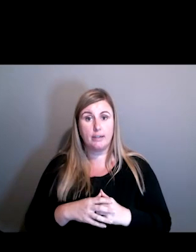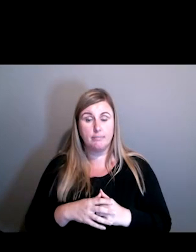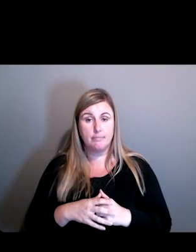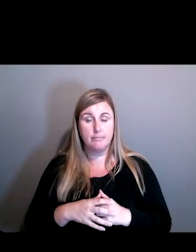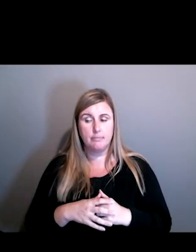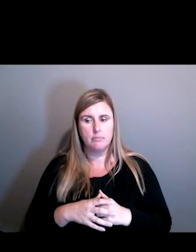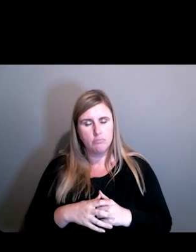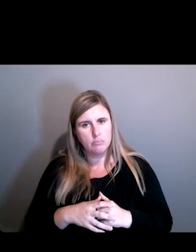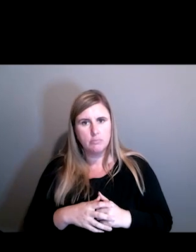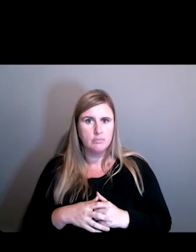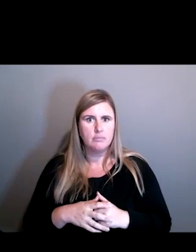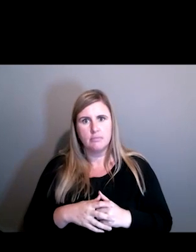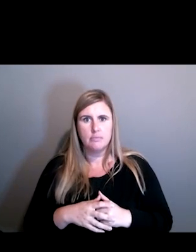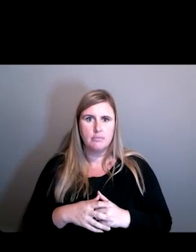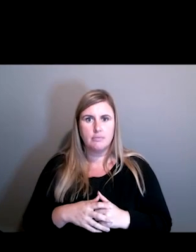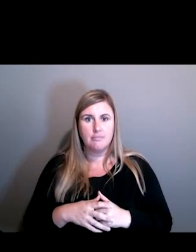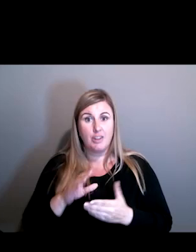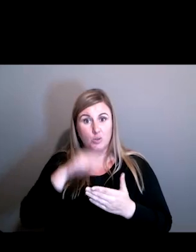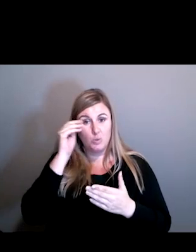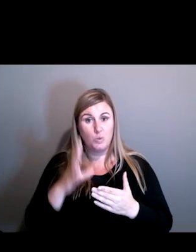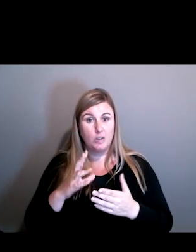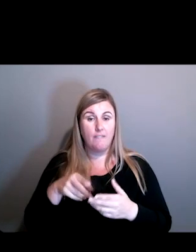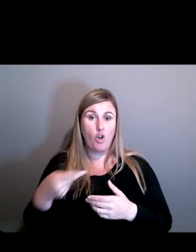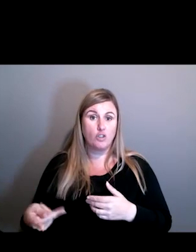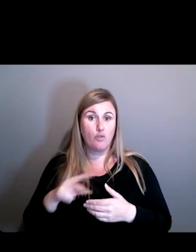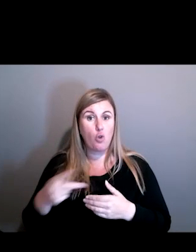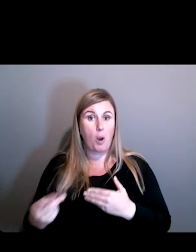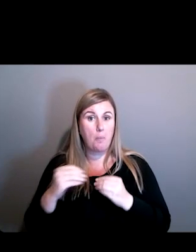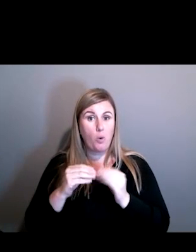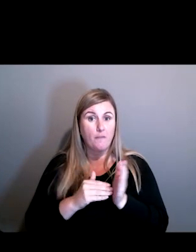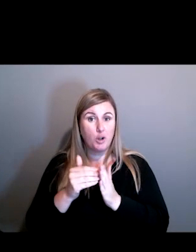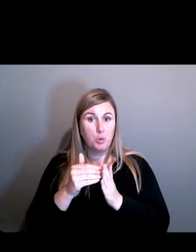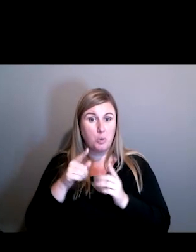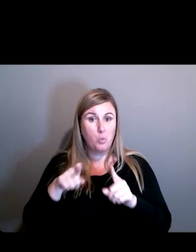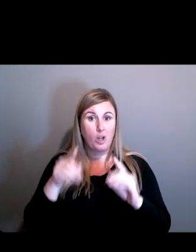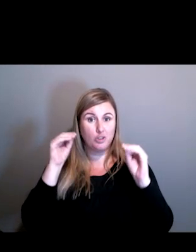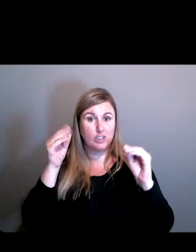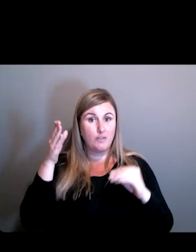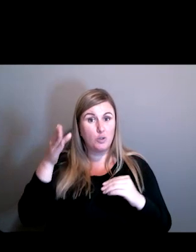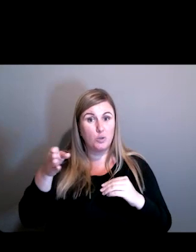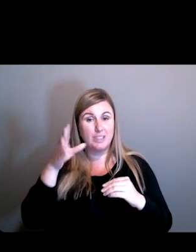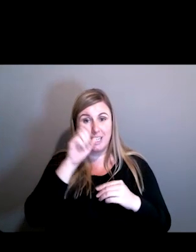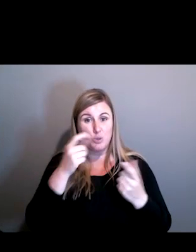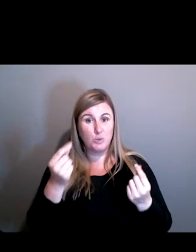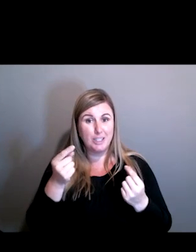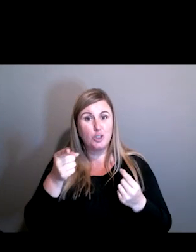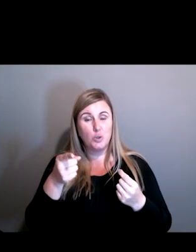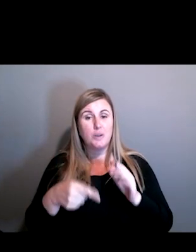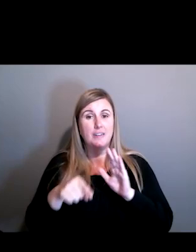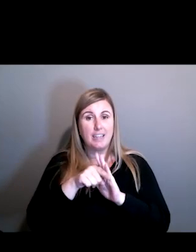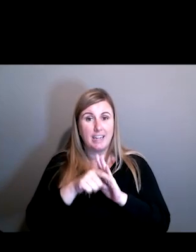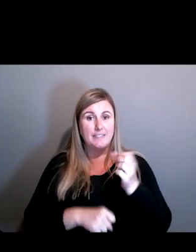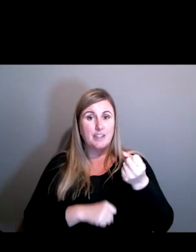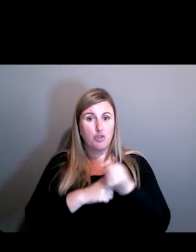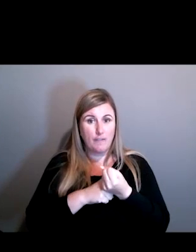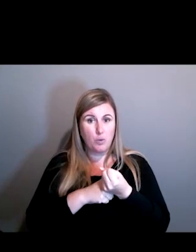go take a break, then that student falls to the floor more frequently when you have instruction in the future. Guess what you did?